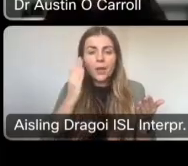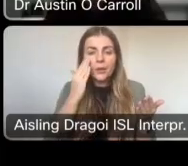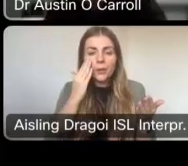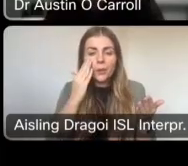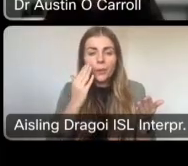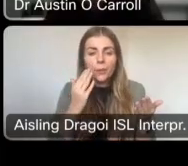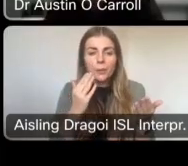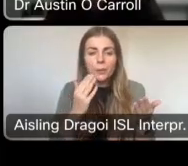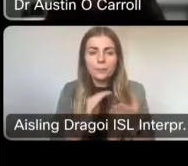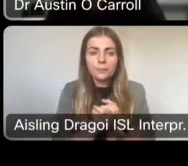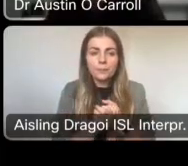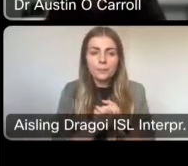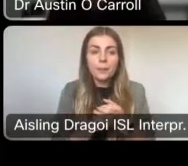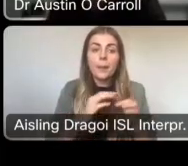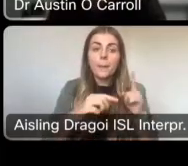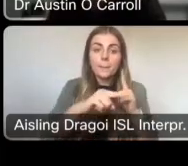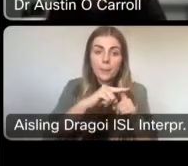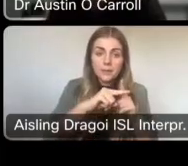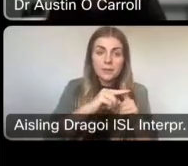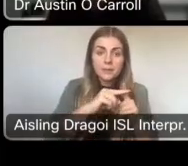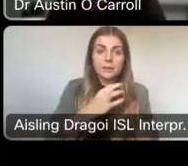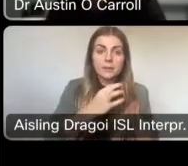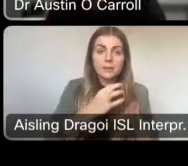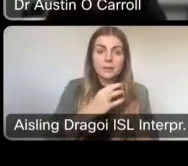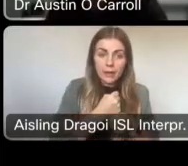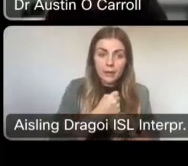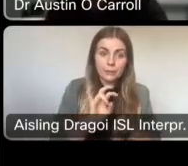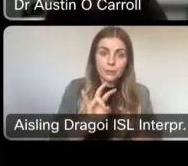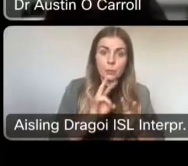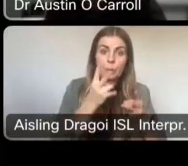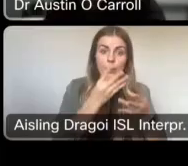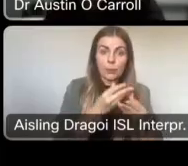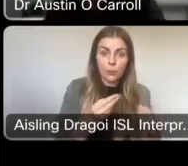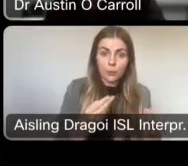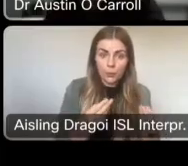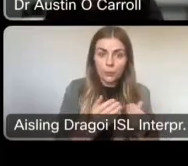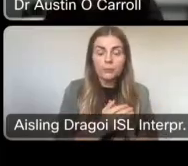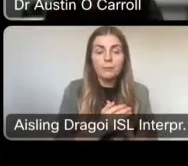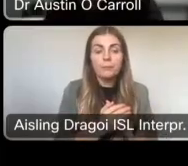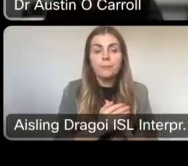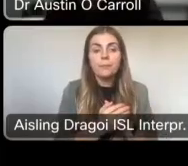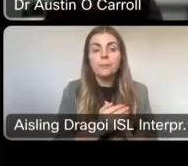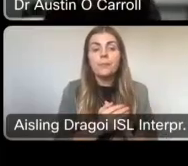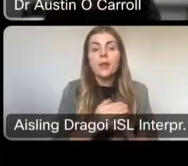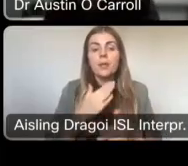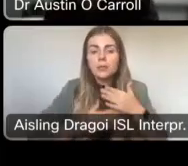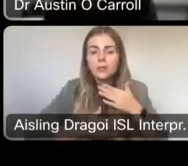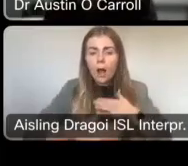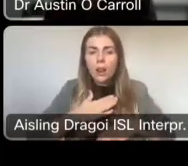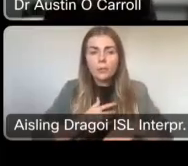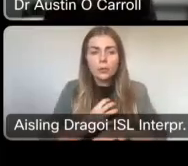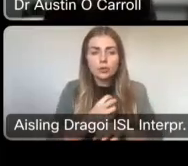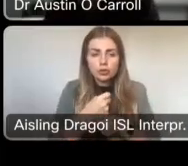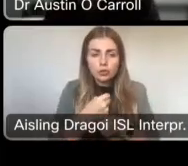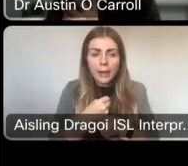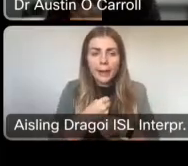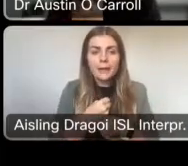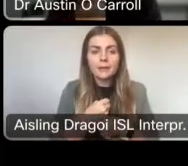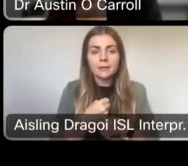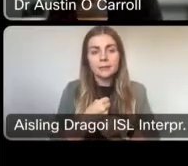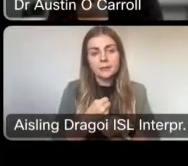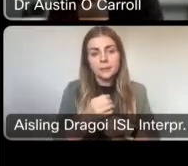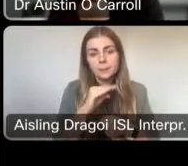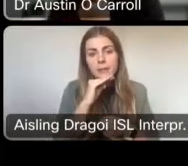there's positive stress, which is solved quickly. Then you've got tolerable stress, where you actually have people who